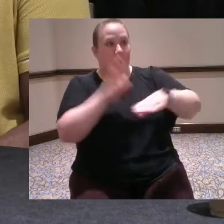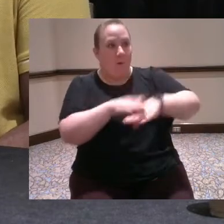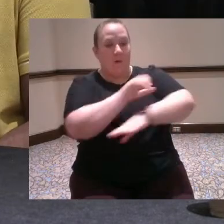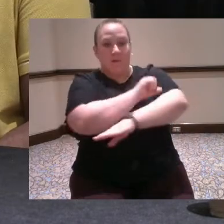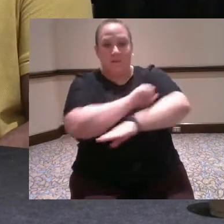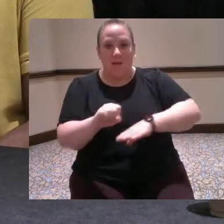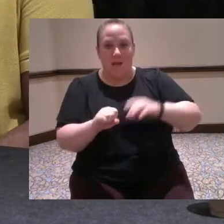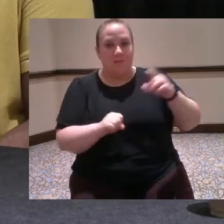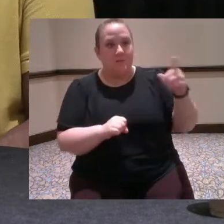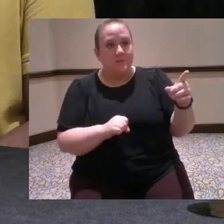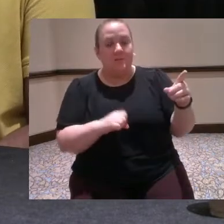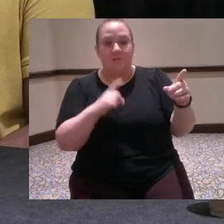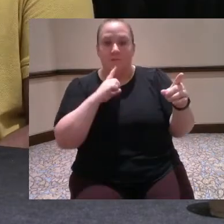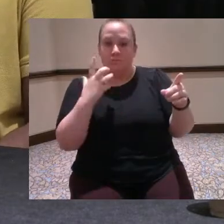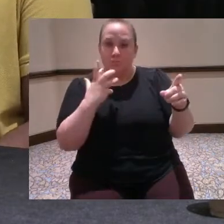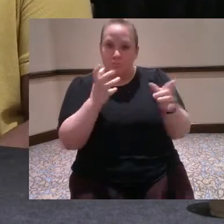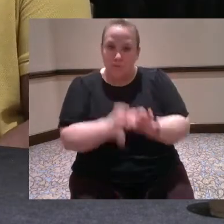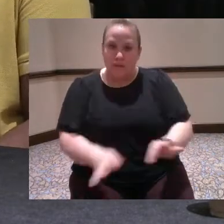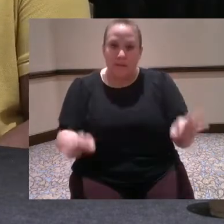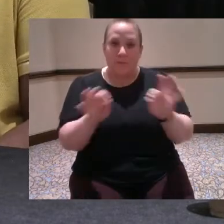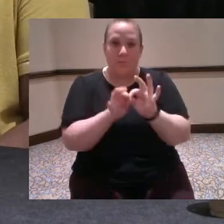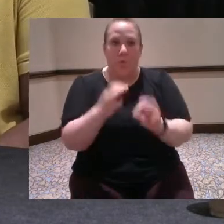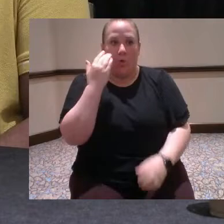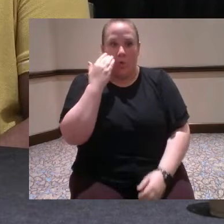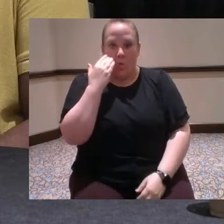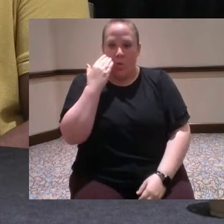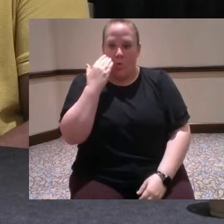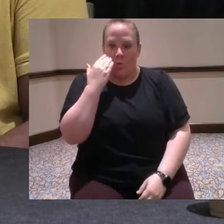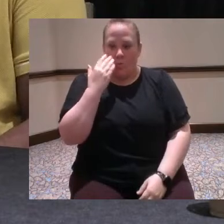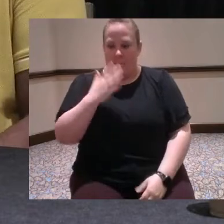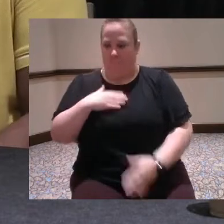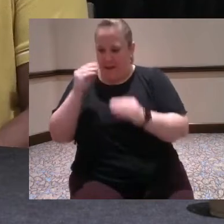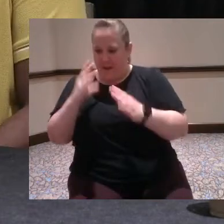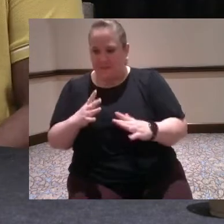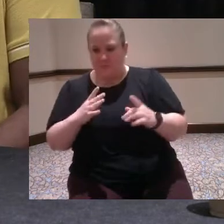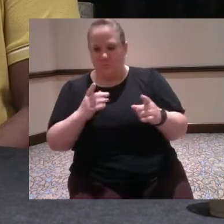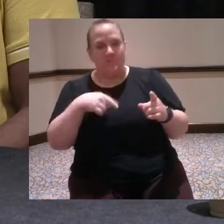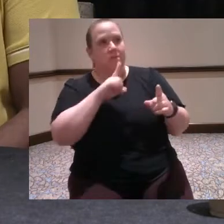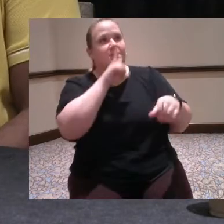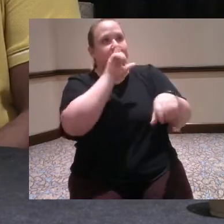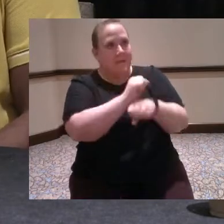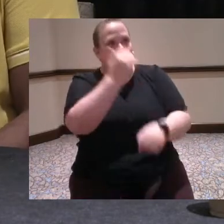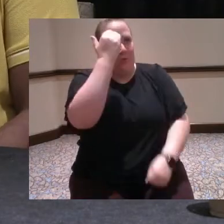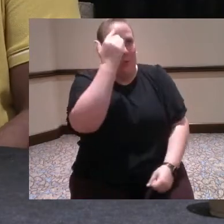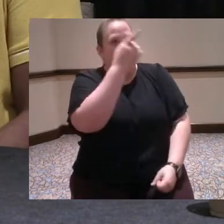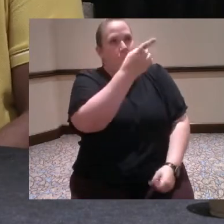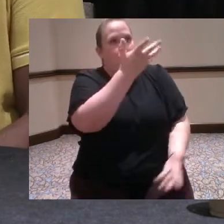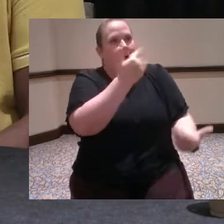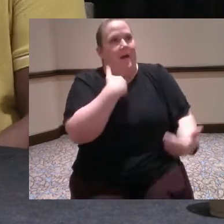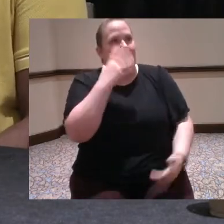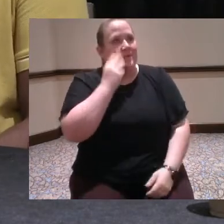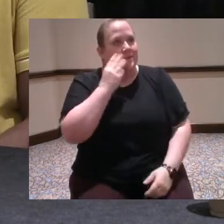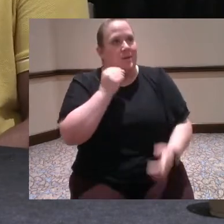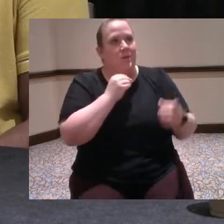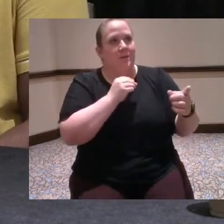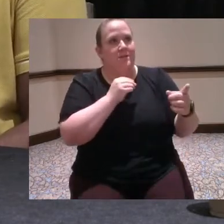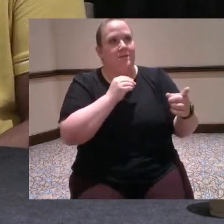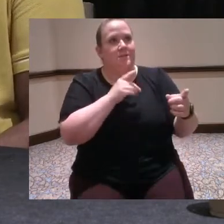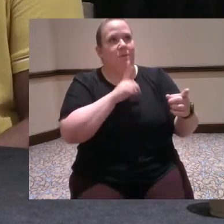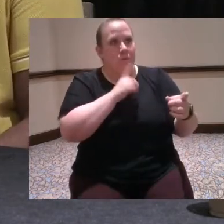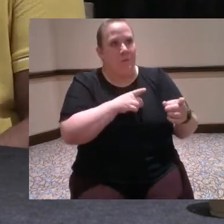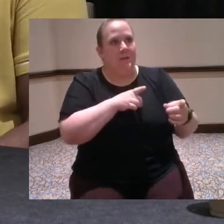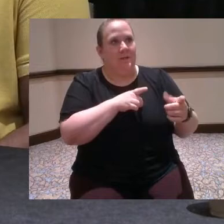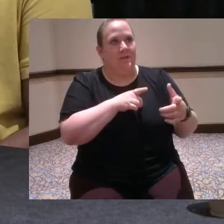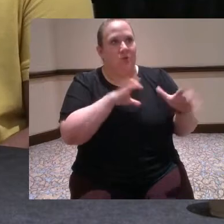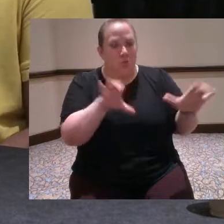well, which is so important to know that you're being taught by viable people and being taught by people who are walking the